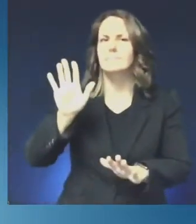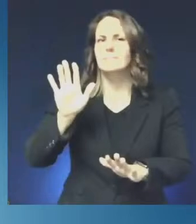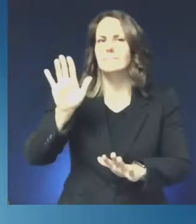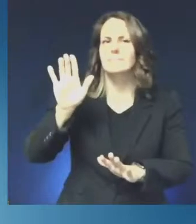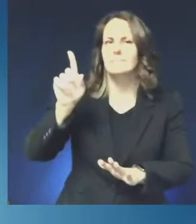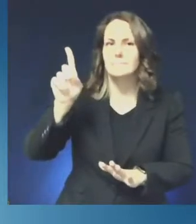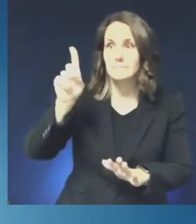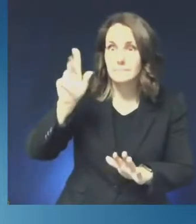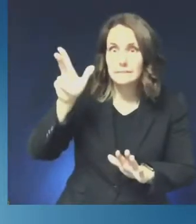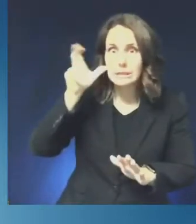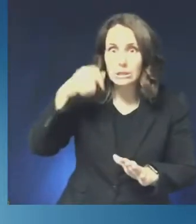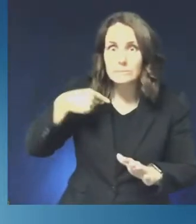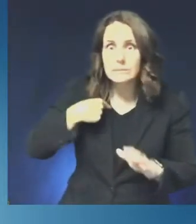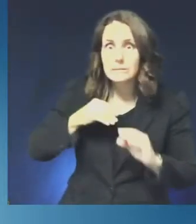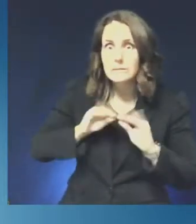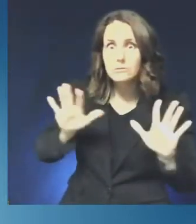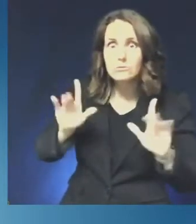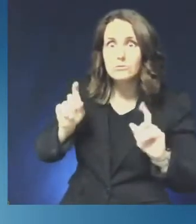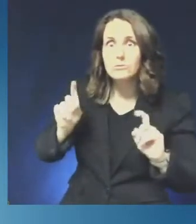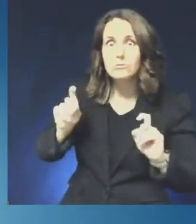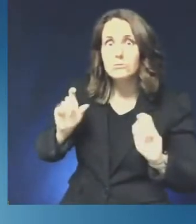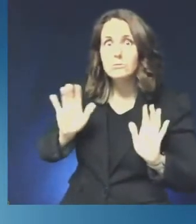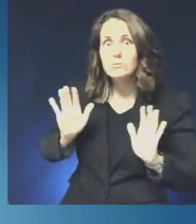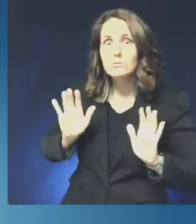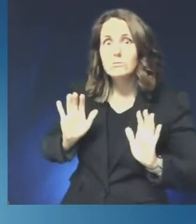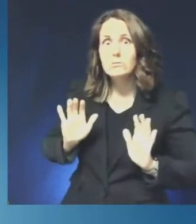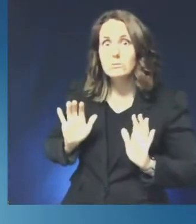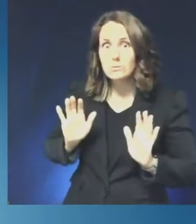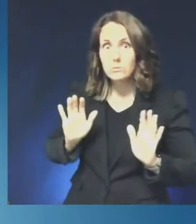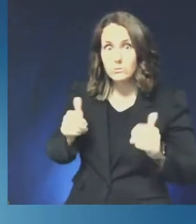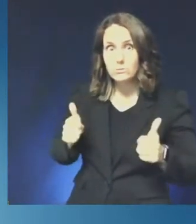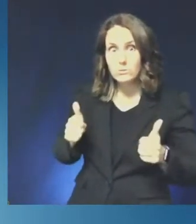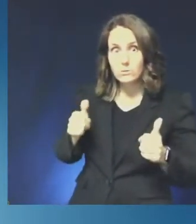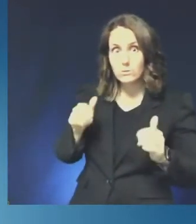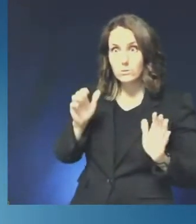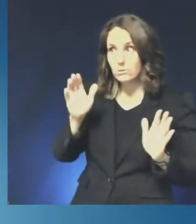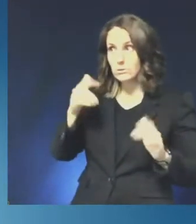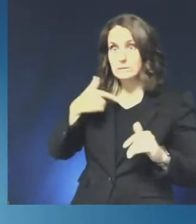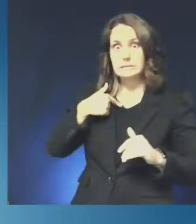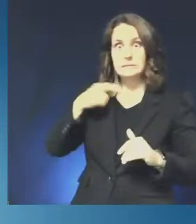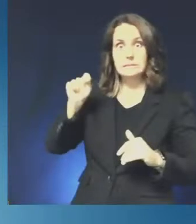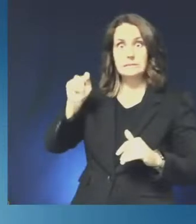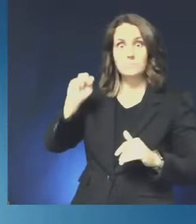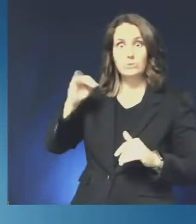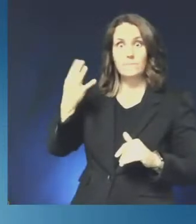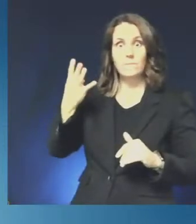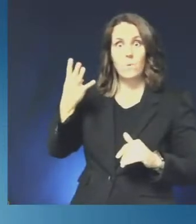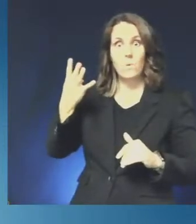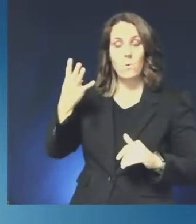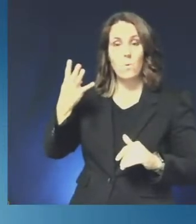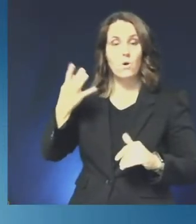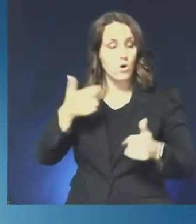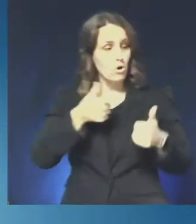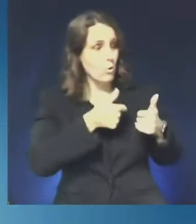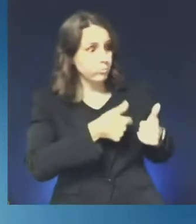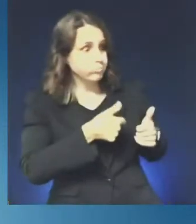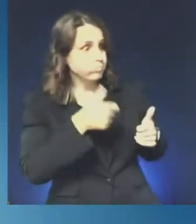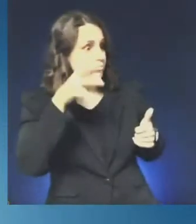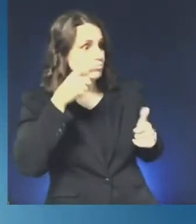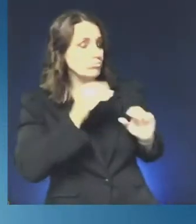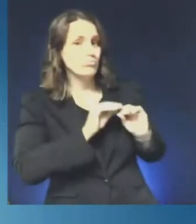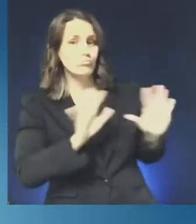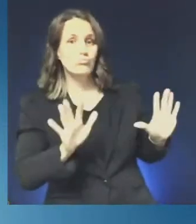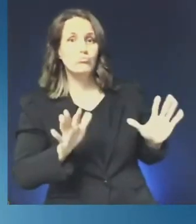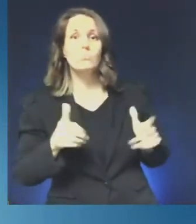me? This is Jessica from CNBC. Great. I have a question regarding the third booster that, we're beginning to learn